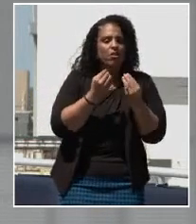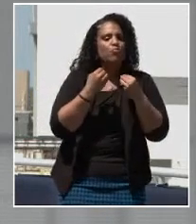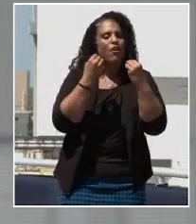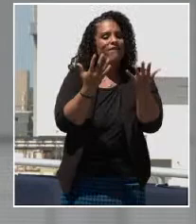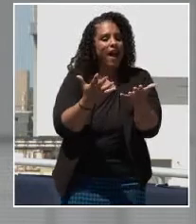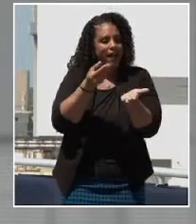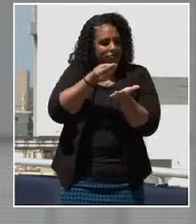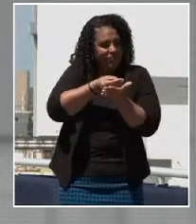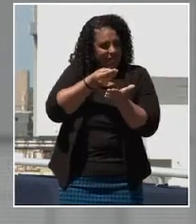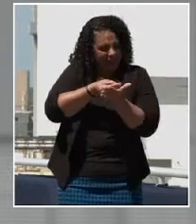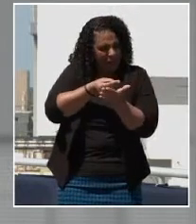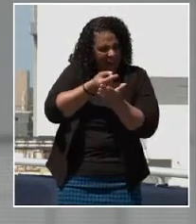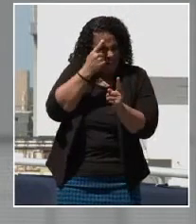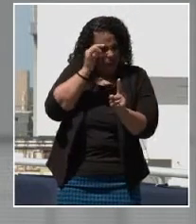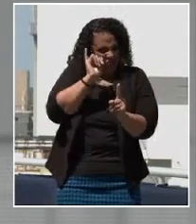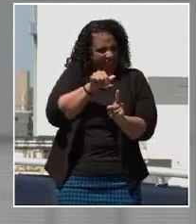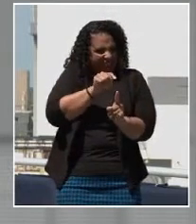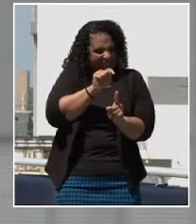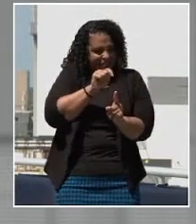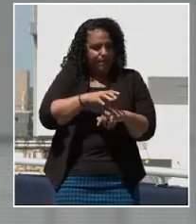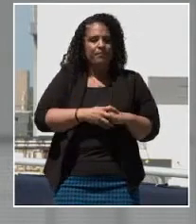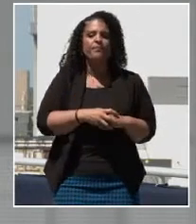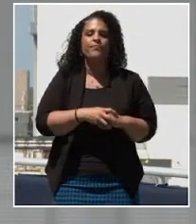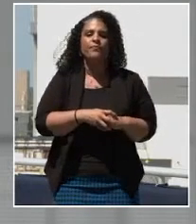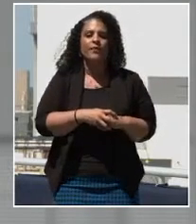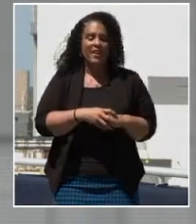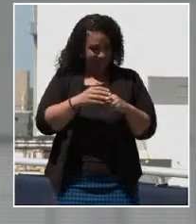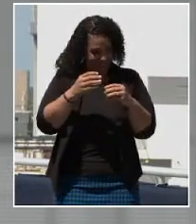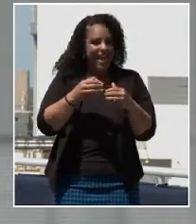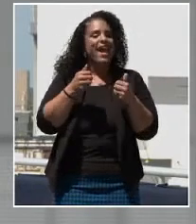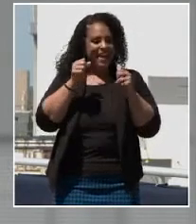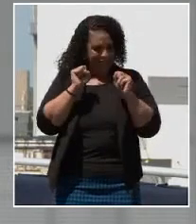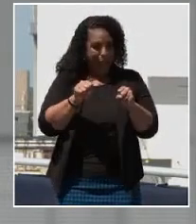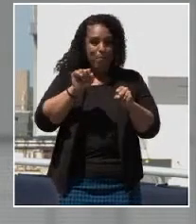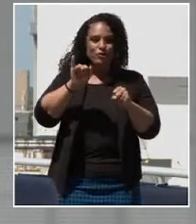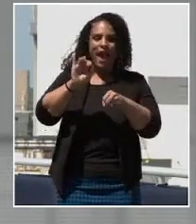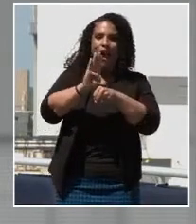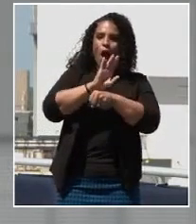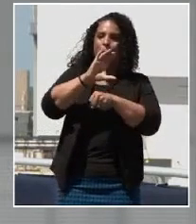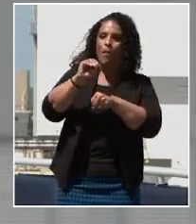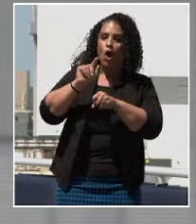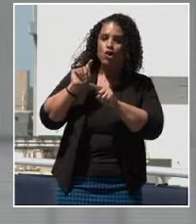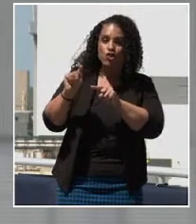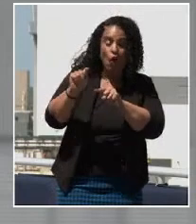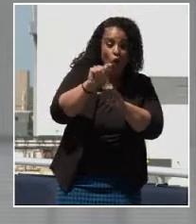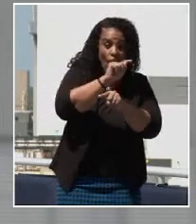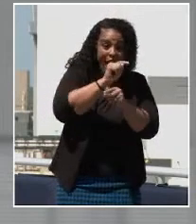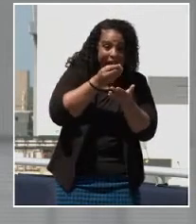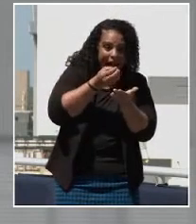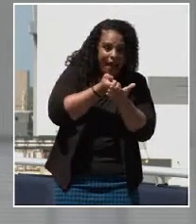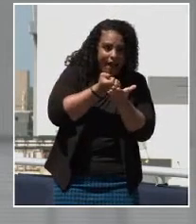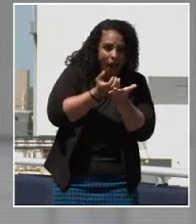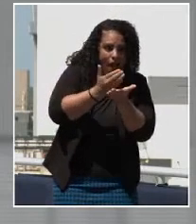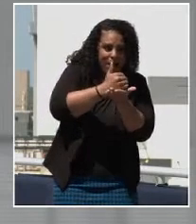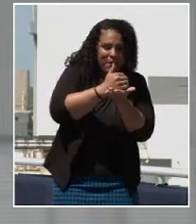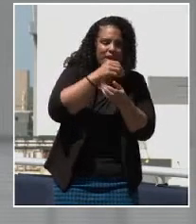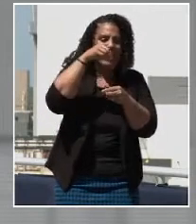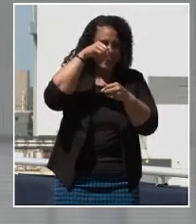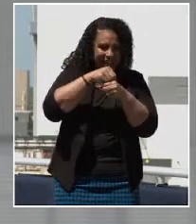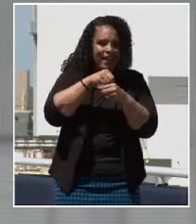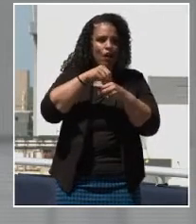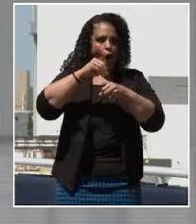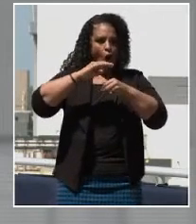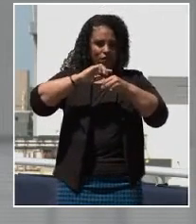these efforts it enables a commercial economy in low earth orbit where the